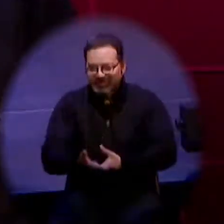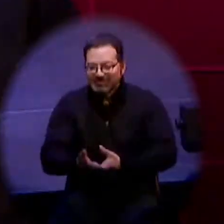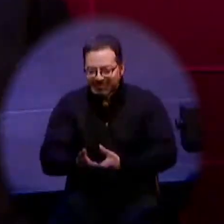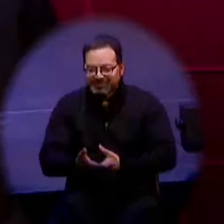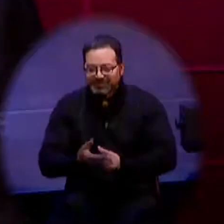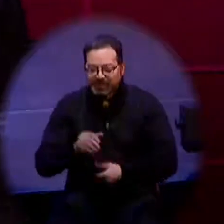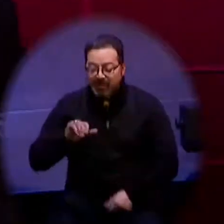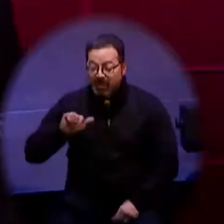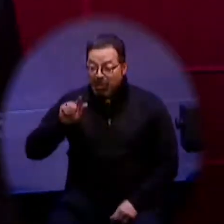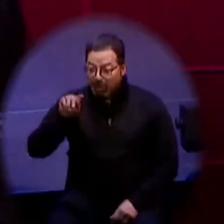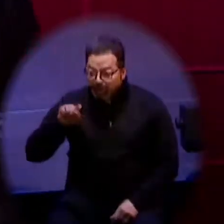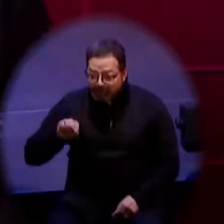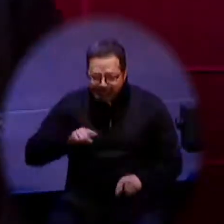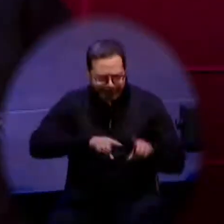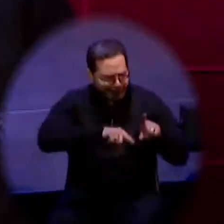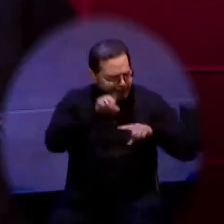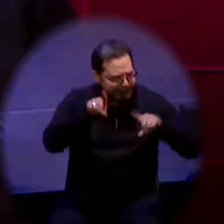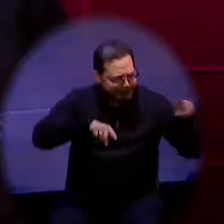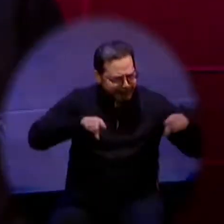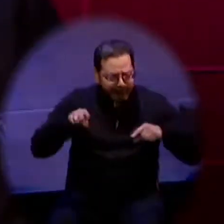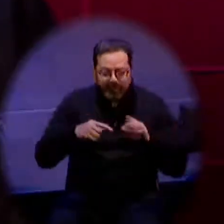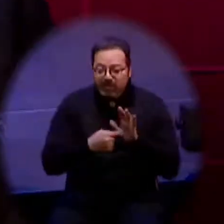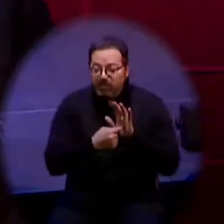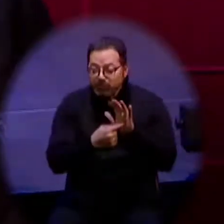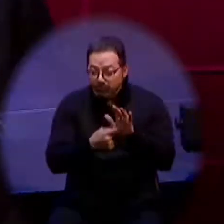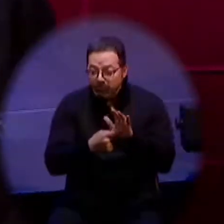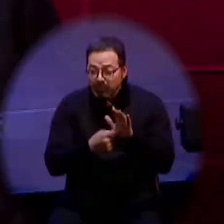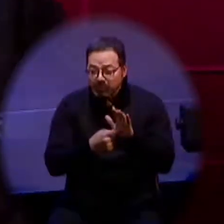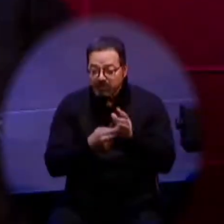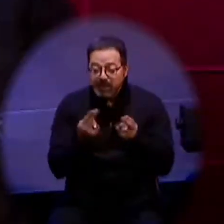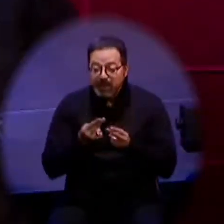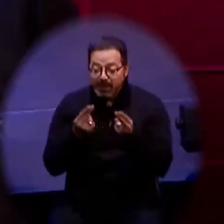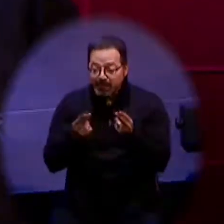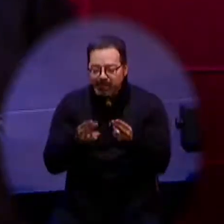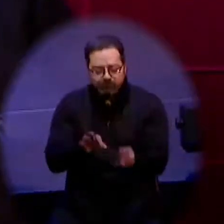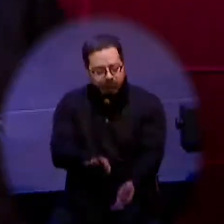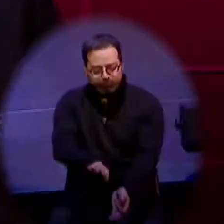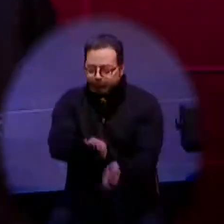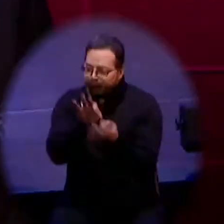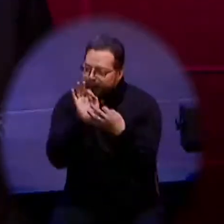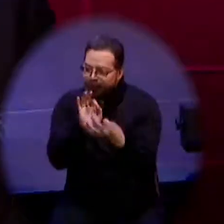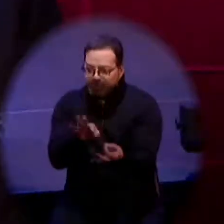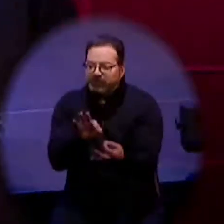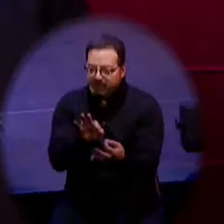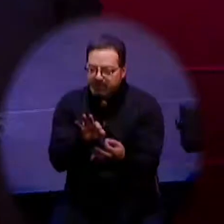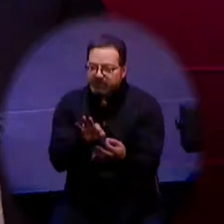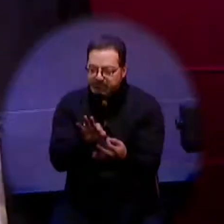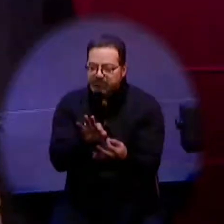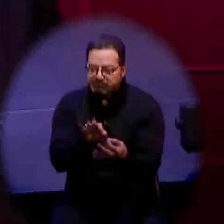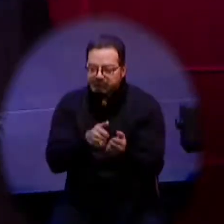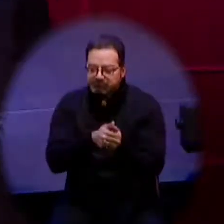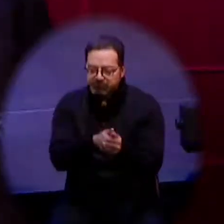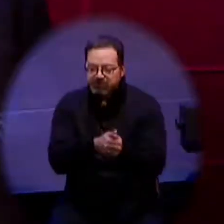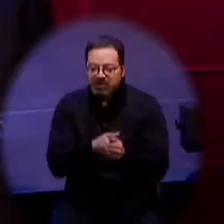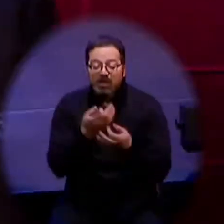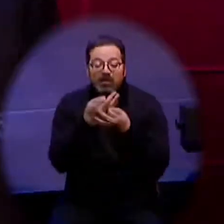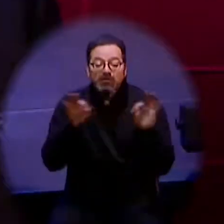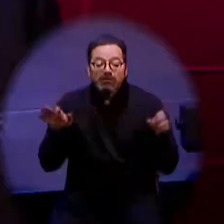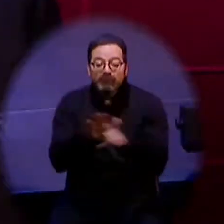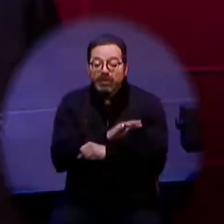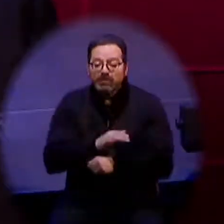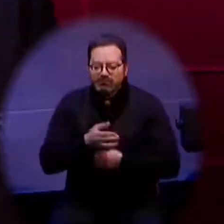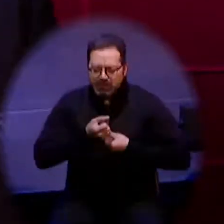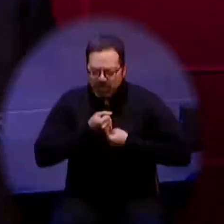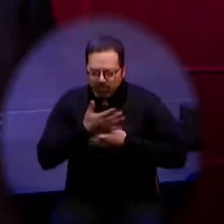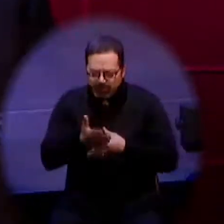Art comes in many forms the shows nominated tonight are a perfect example of that mantra Freedom of expression